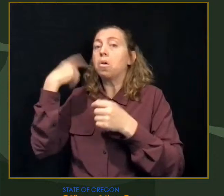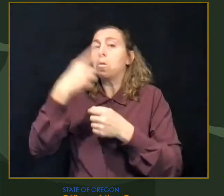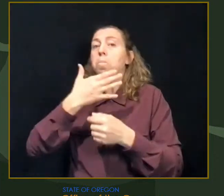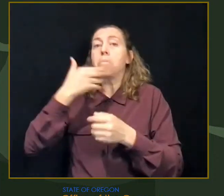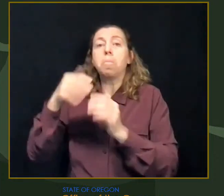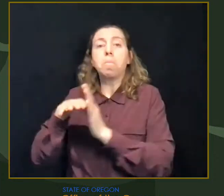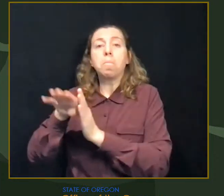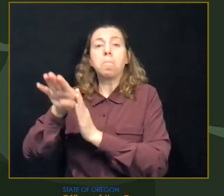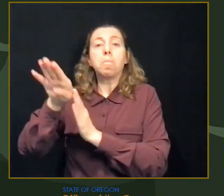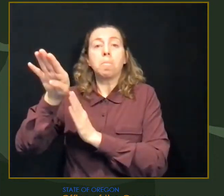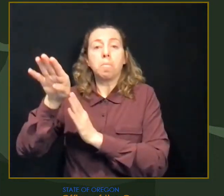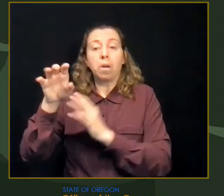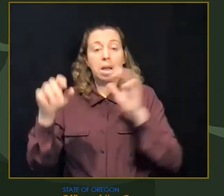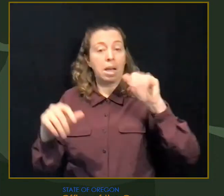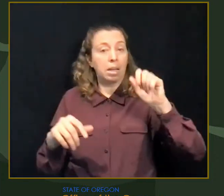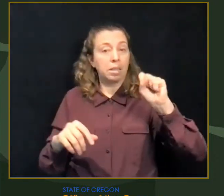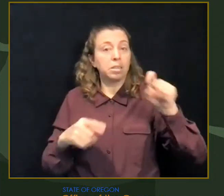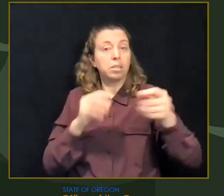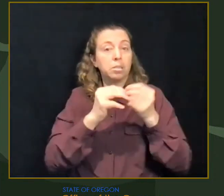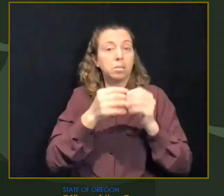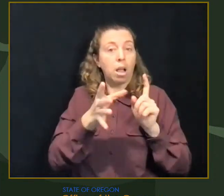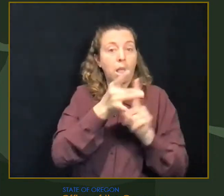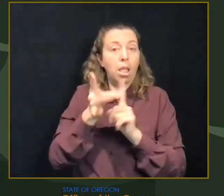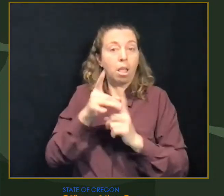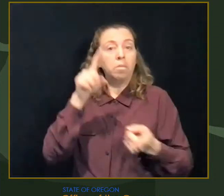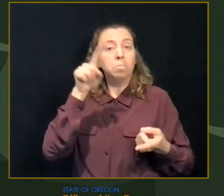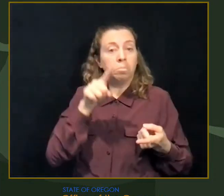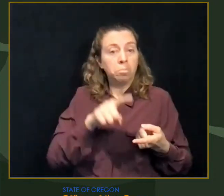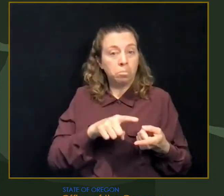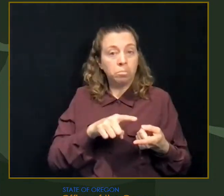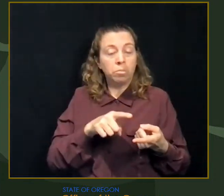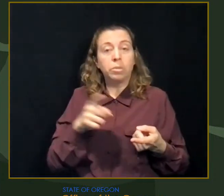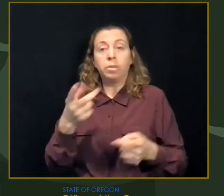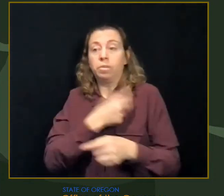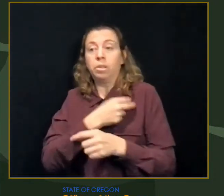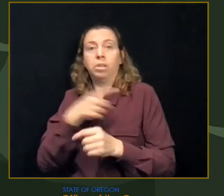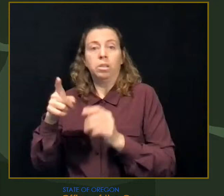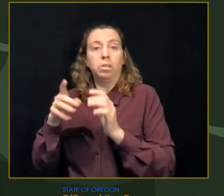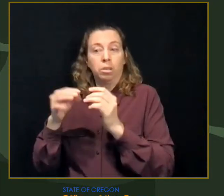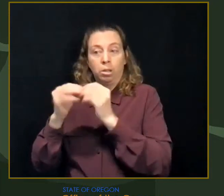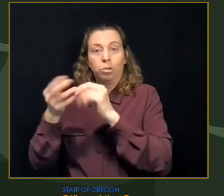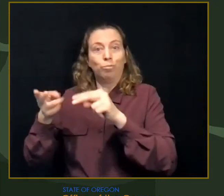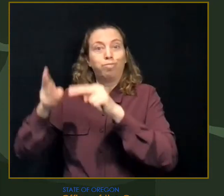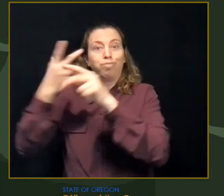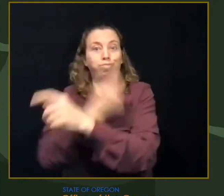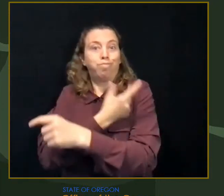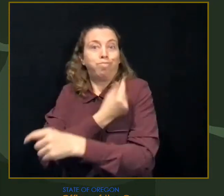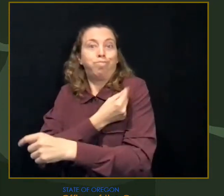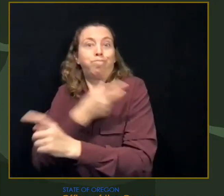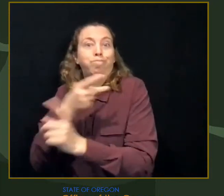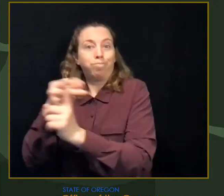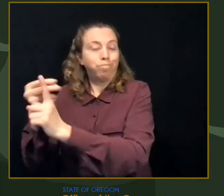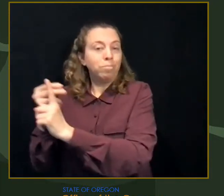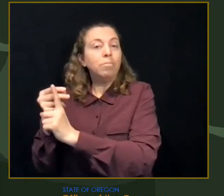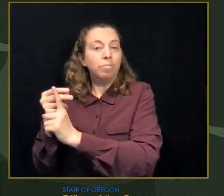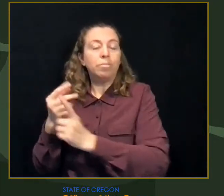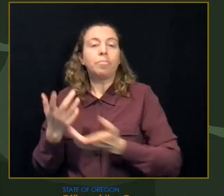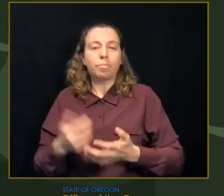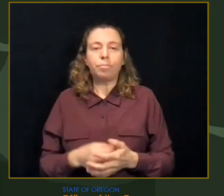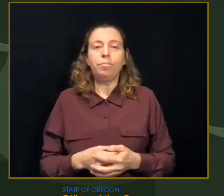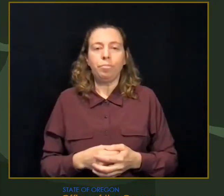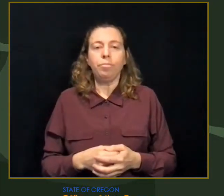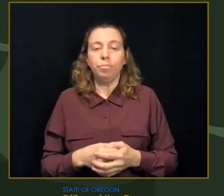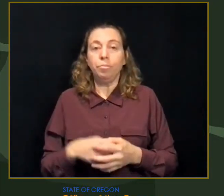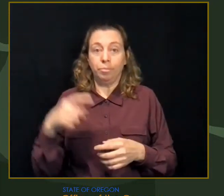with basic preventive measure, the virus cannot effectively grow. Following the risk level policies for those counties in extreme or high risk